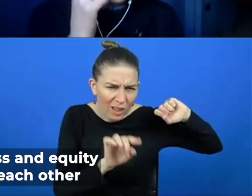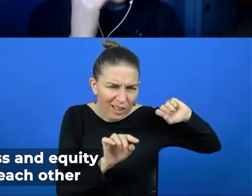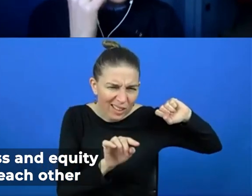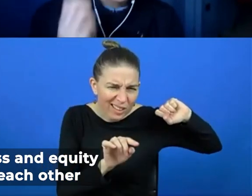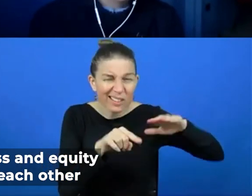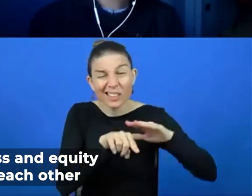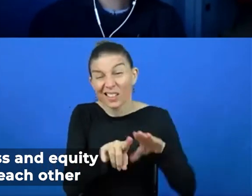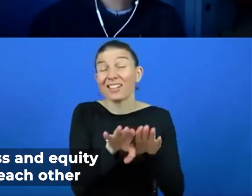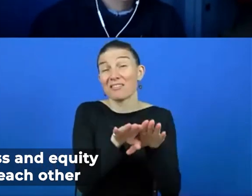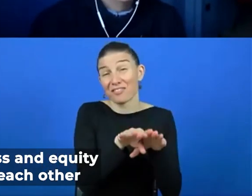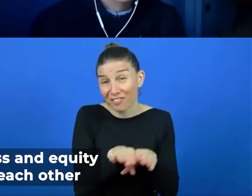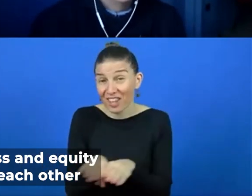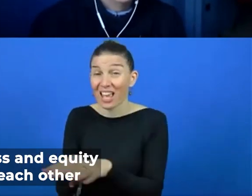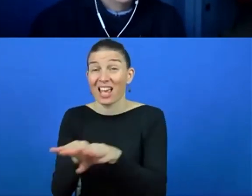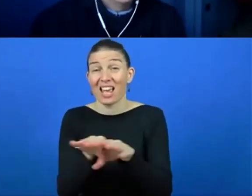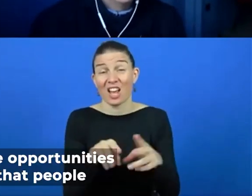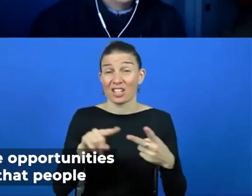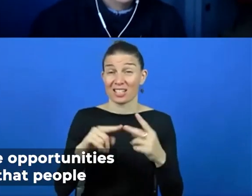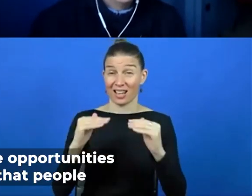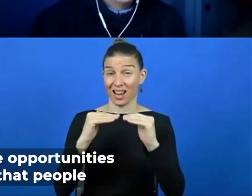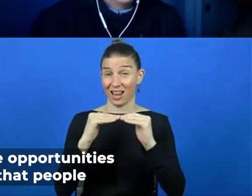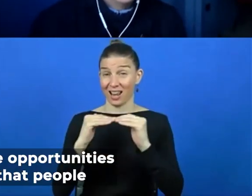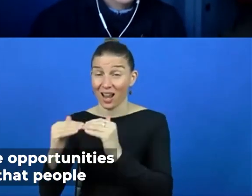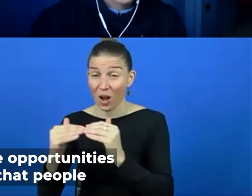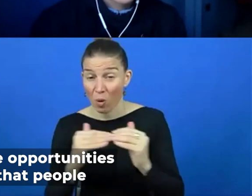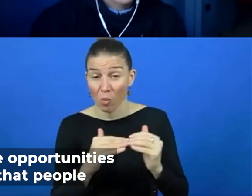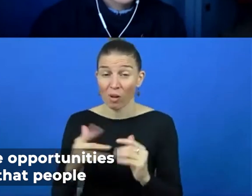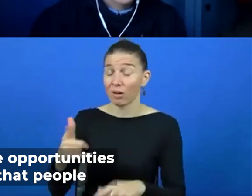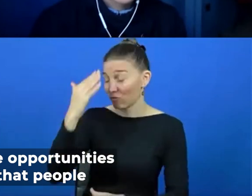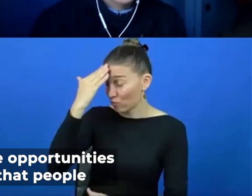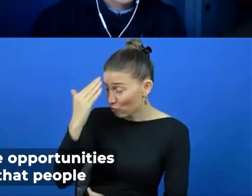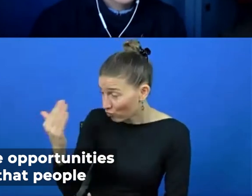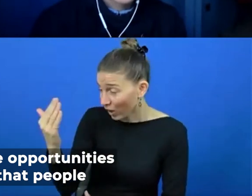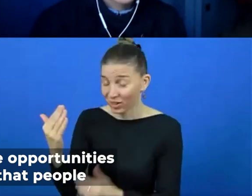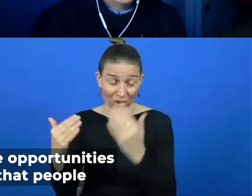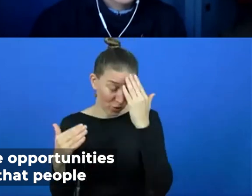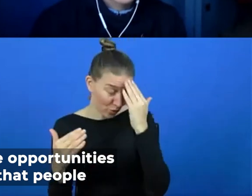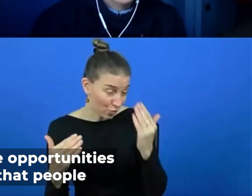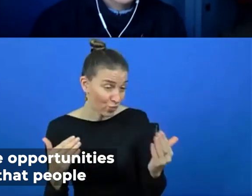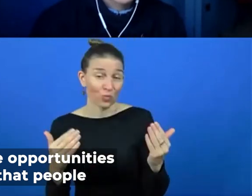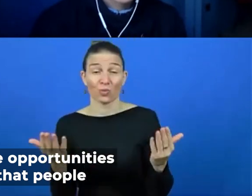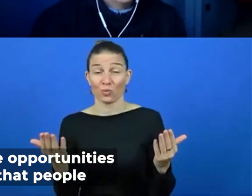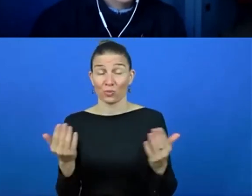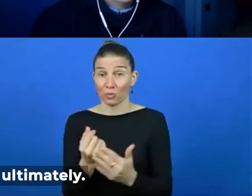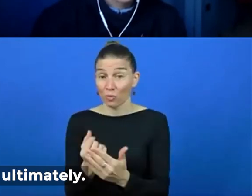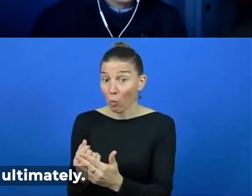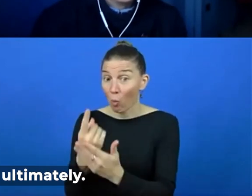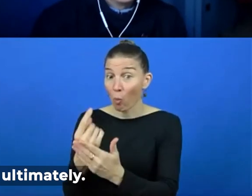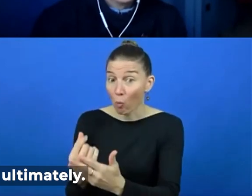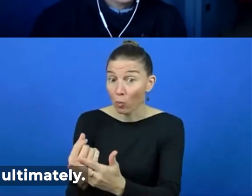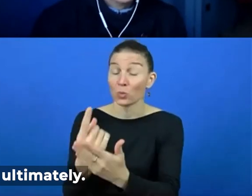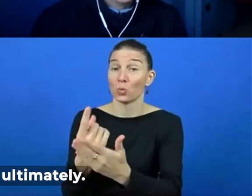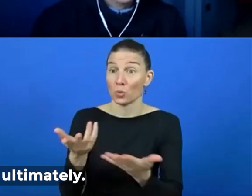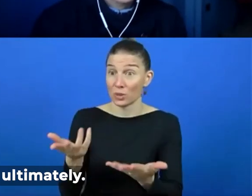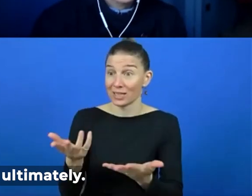and equity and recognizing each other and bringing people, you know, giving people opportunities and making sure that people maximize